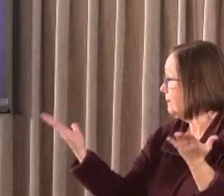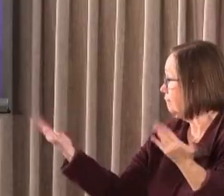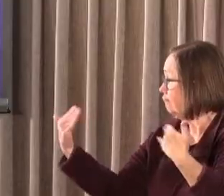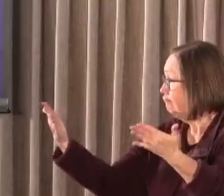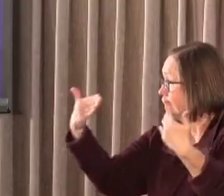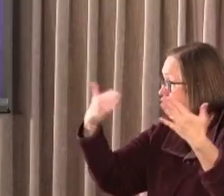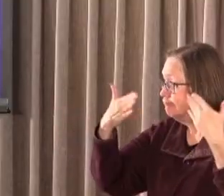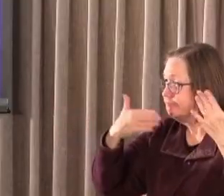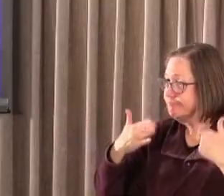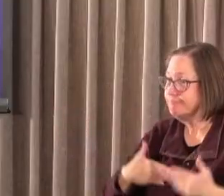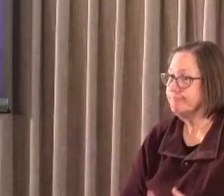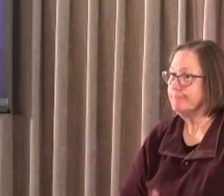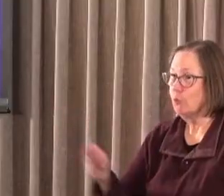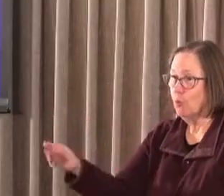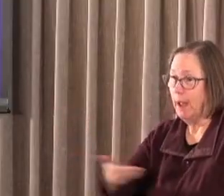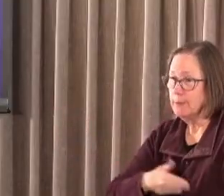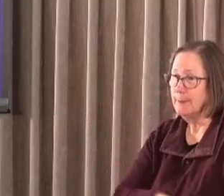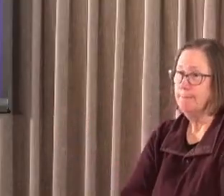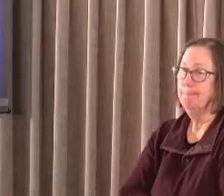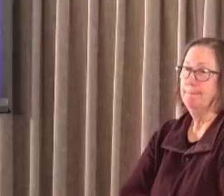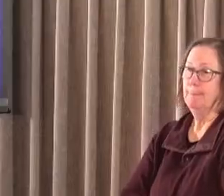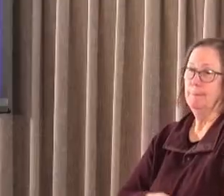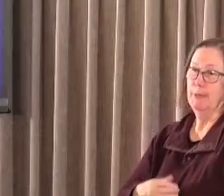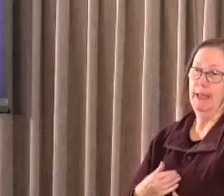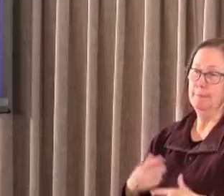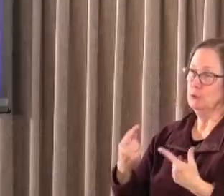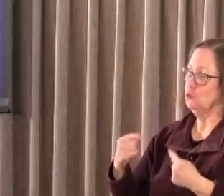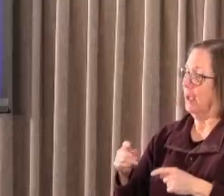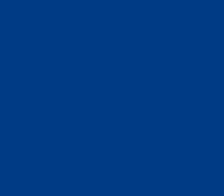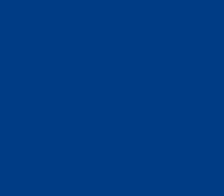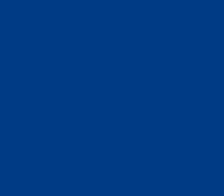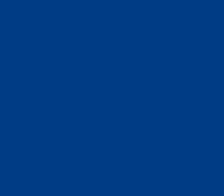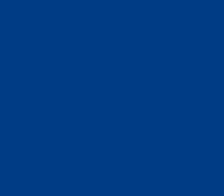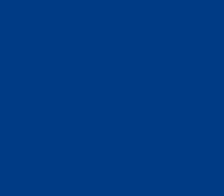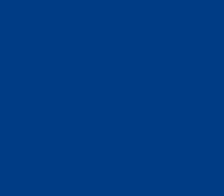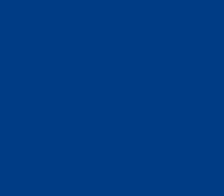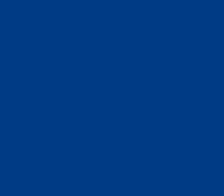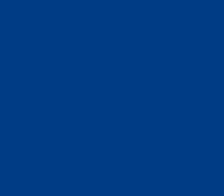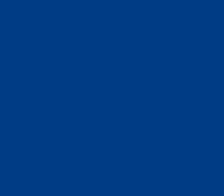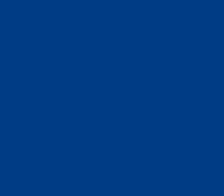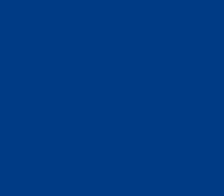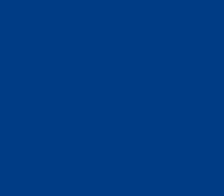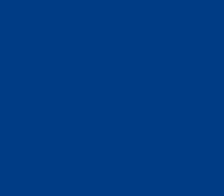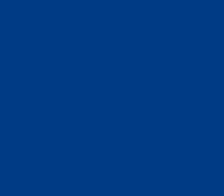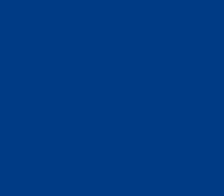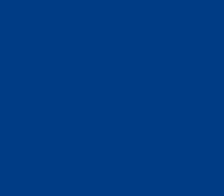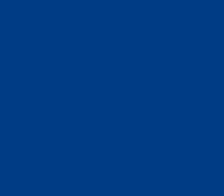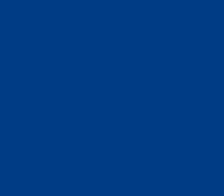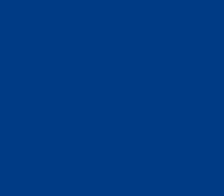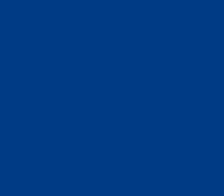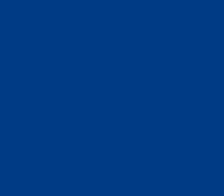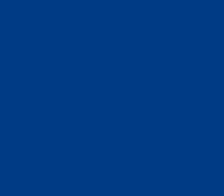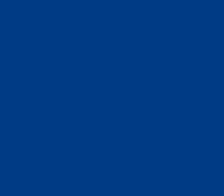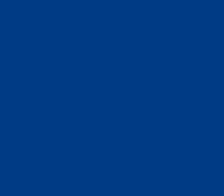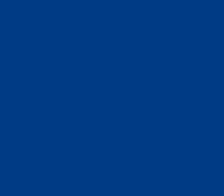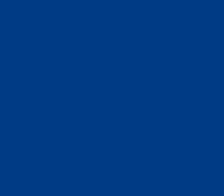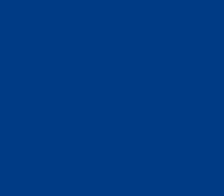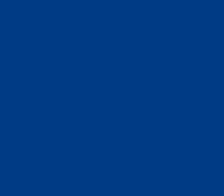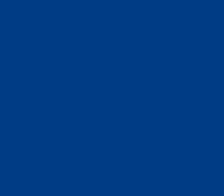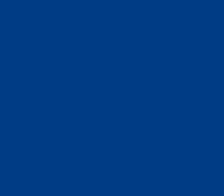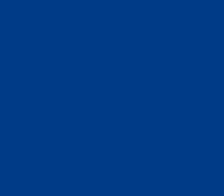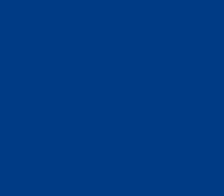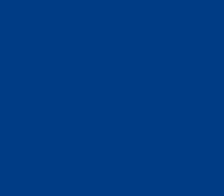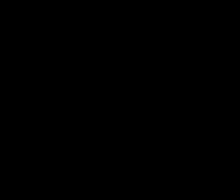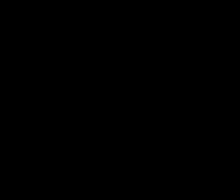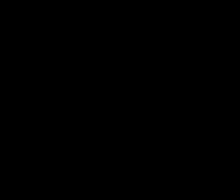we will continue to do our best to serve you in every which way we can. It's good to see all of you here today. Thanks again. Thanks.